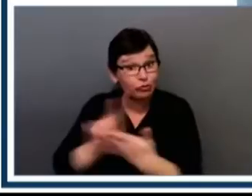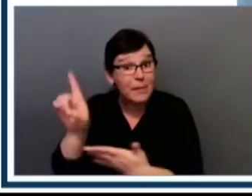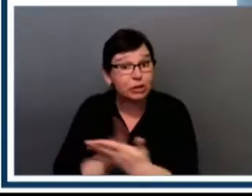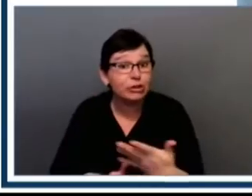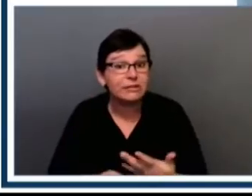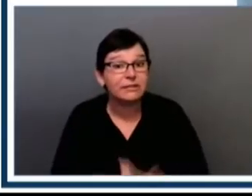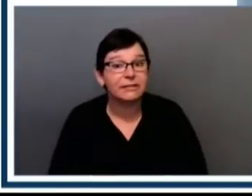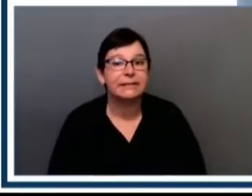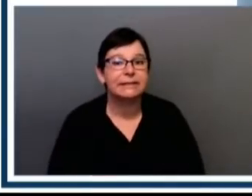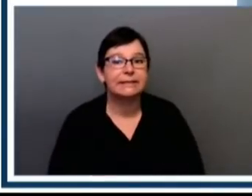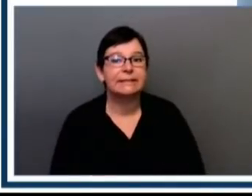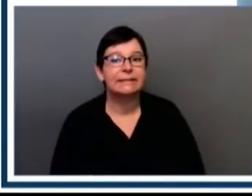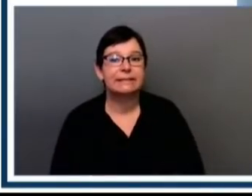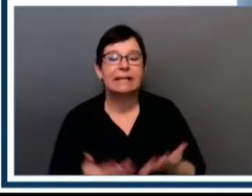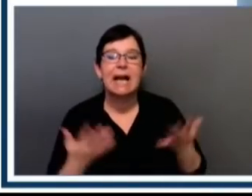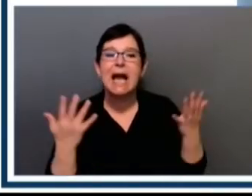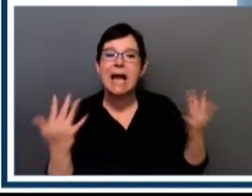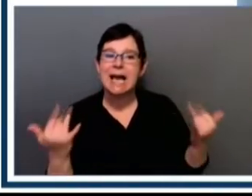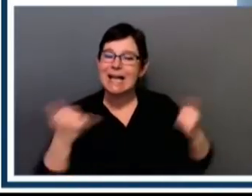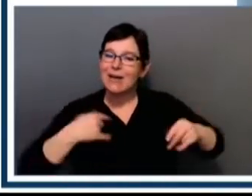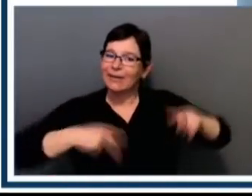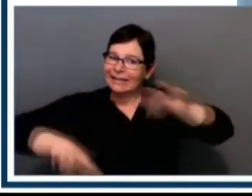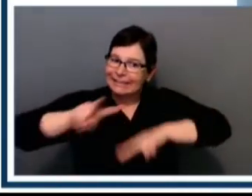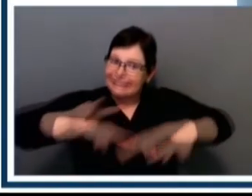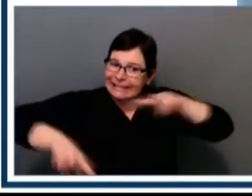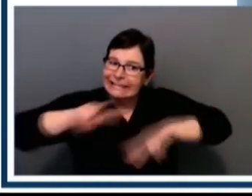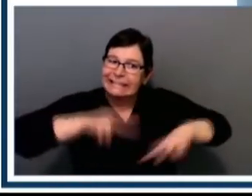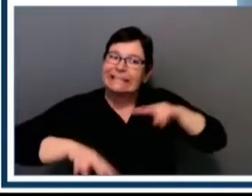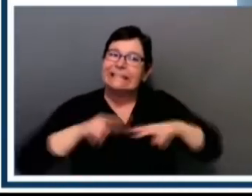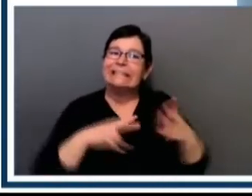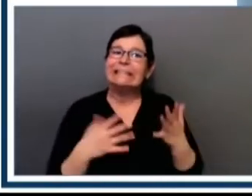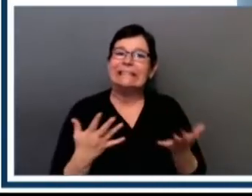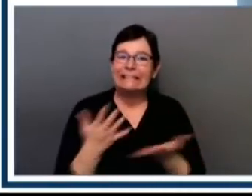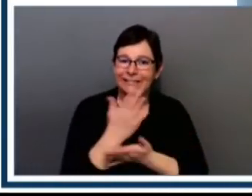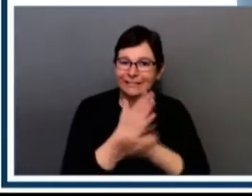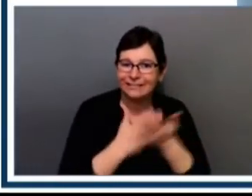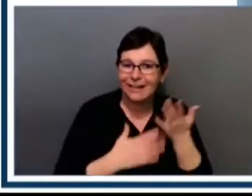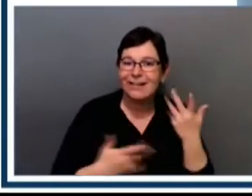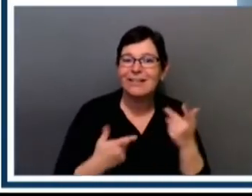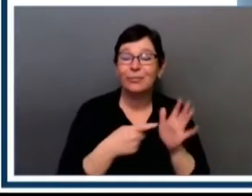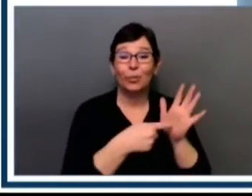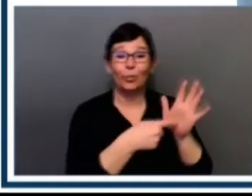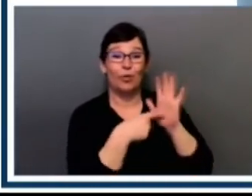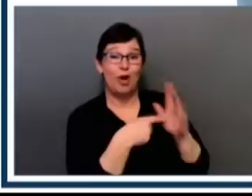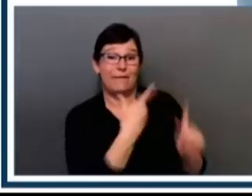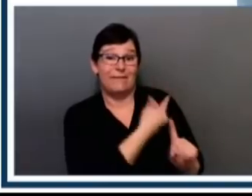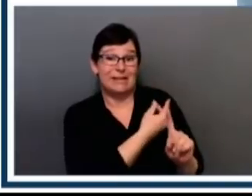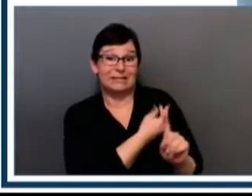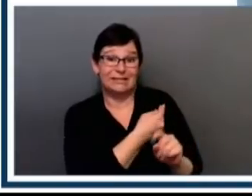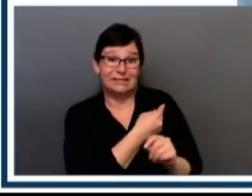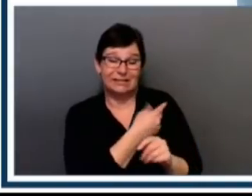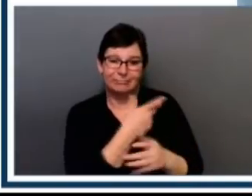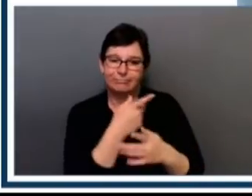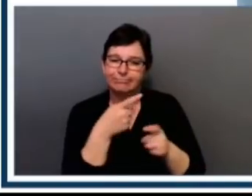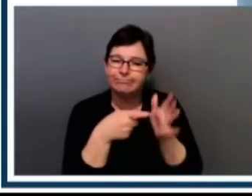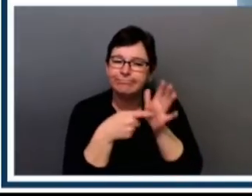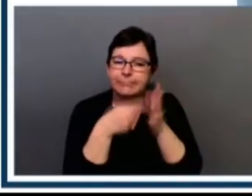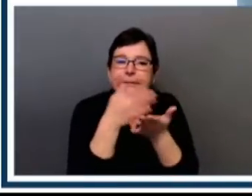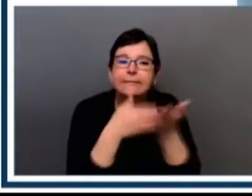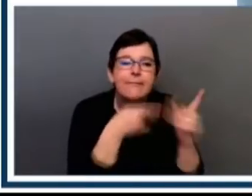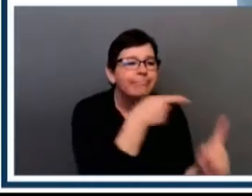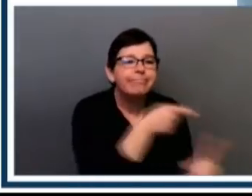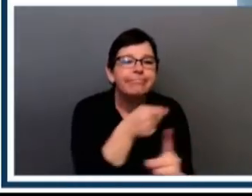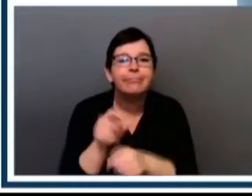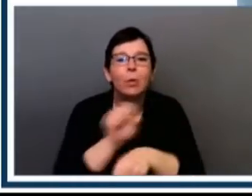certain workplaces, that's being examined right now, and all the questions you asked about, what is it, people coming back and under